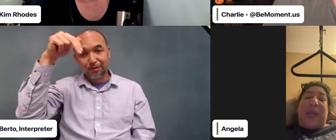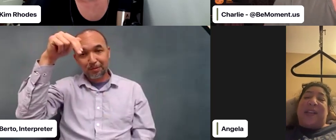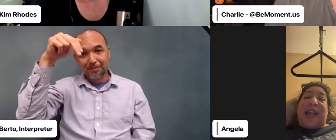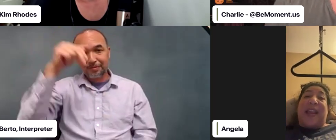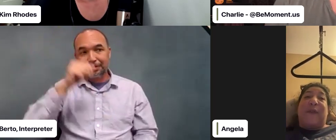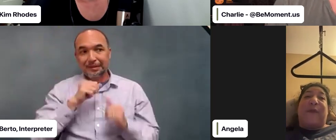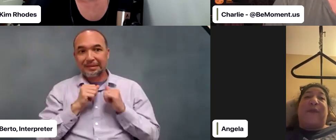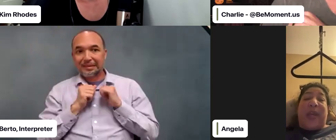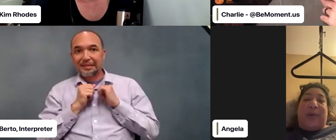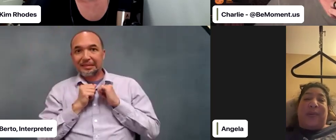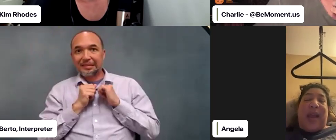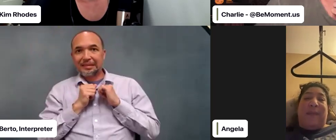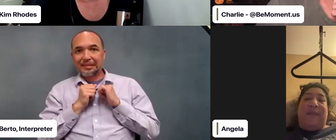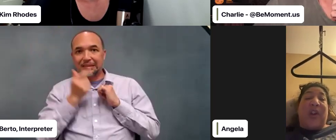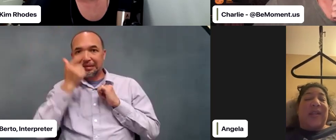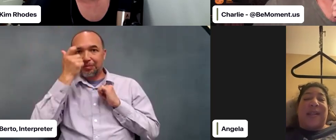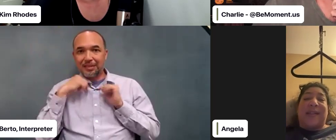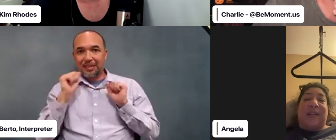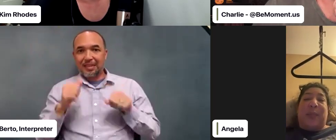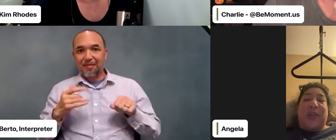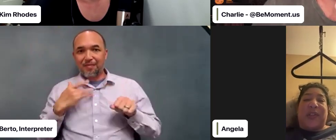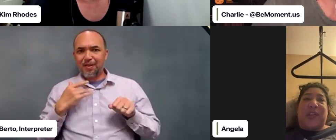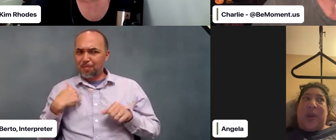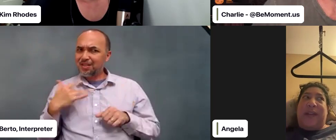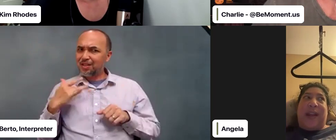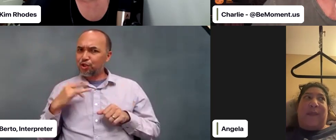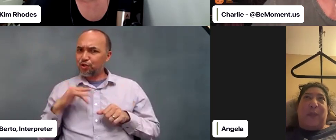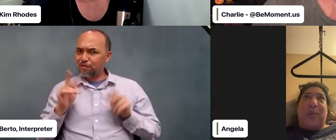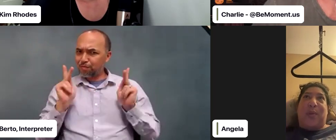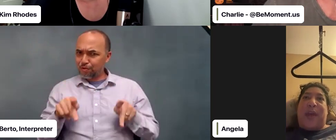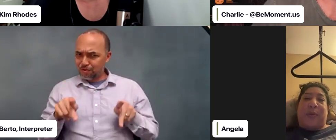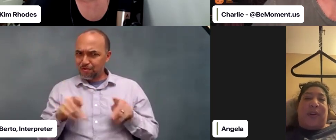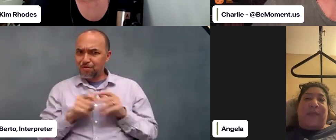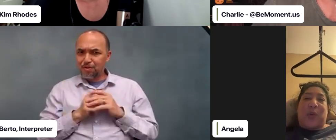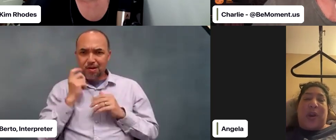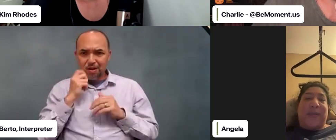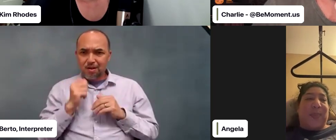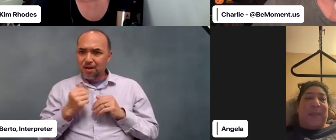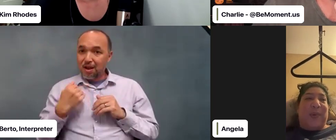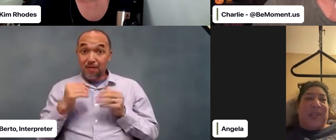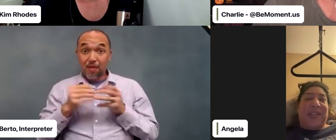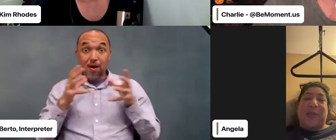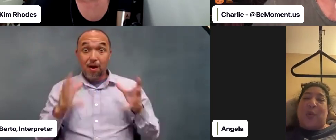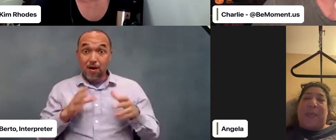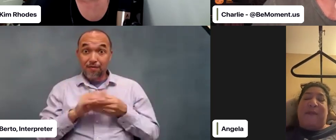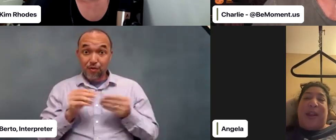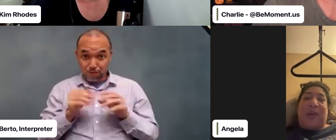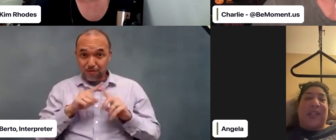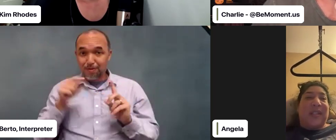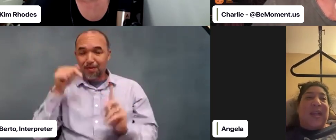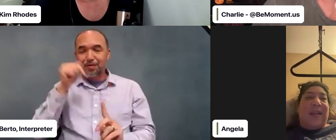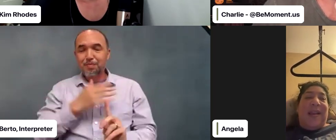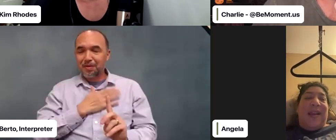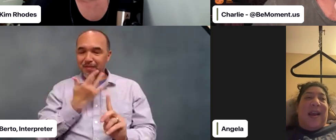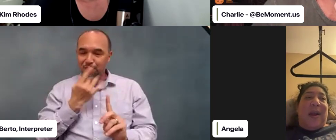hesitant because I can feel. I'm a very sensitive person, so I have plethora of stories, but this is one of my